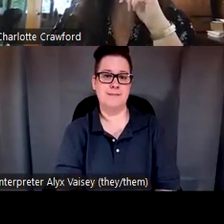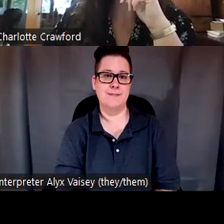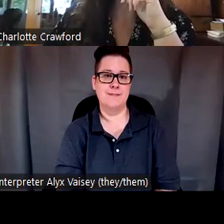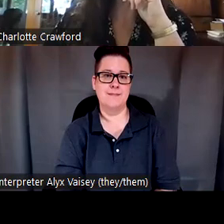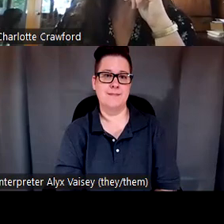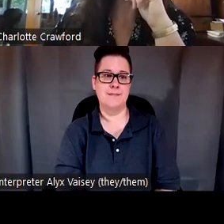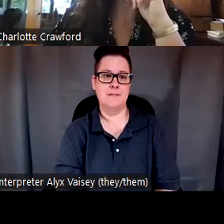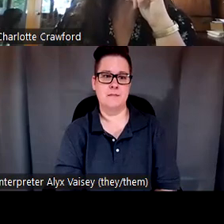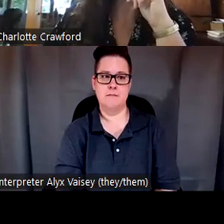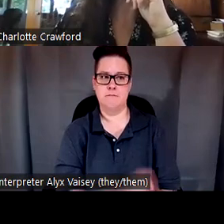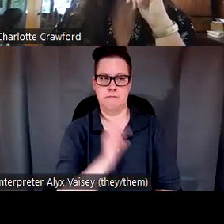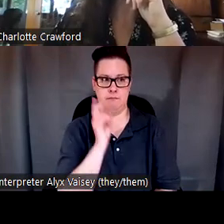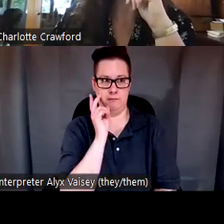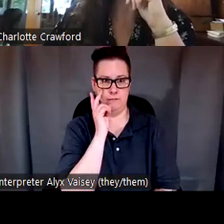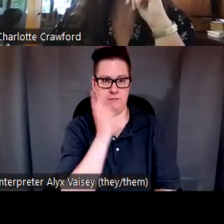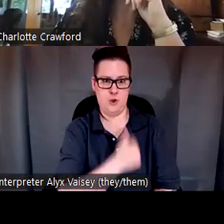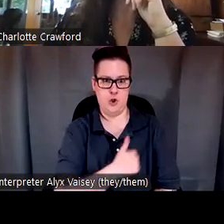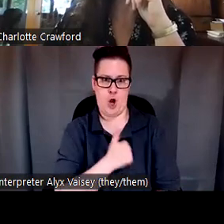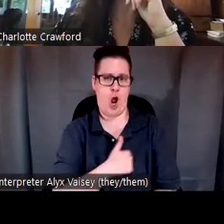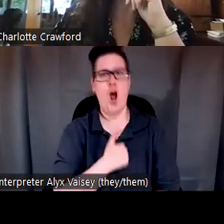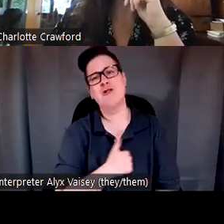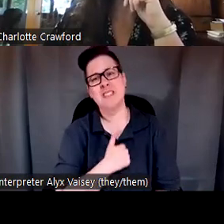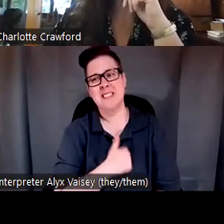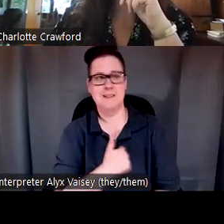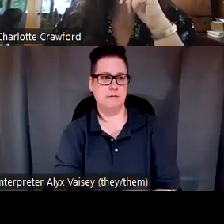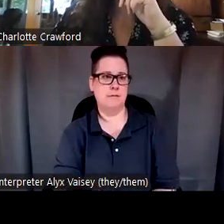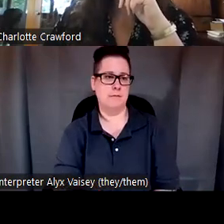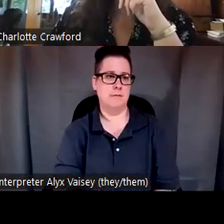Let me see. I'm sorry, guys. I'm really sorry about this.